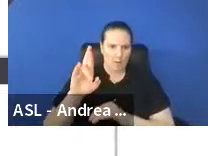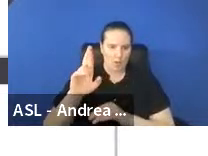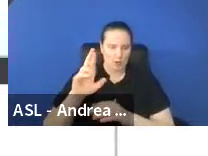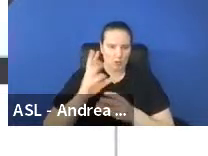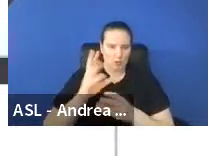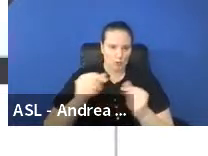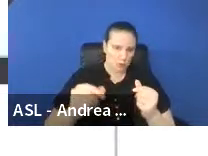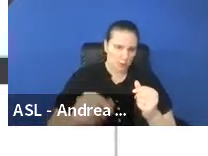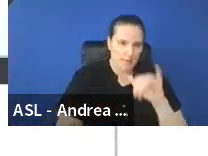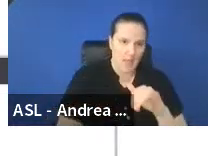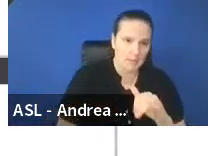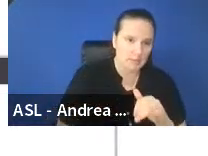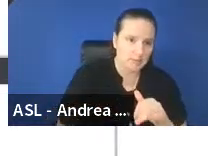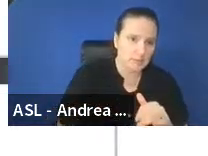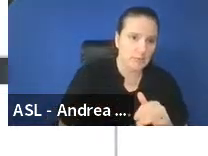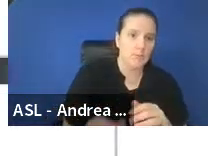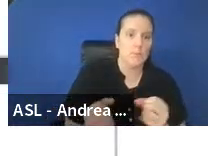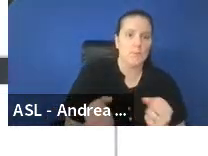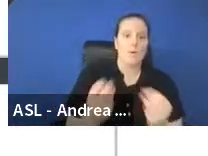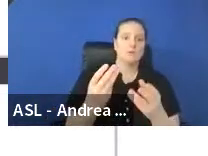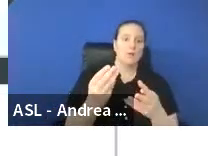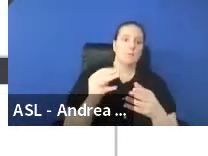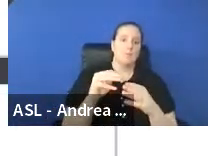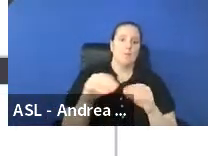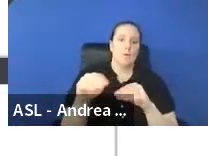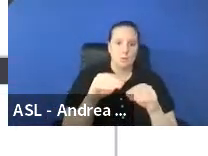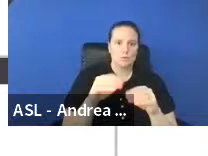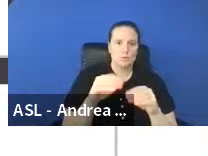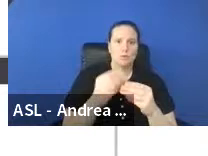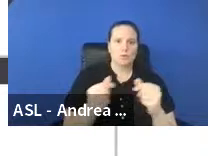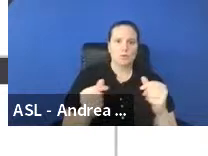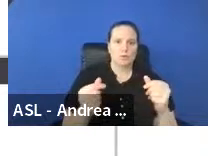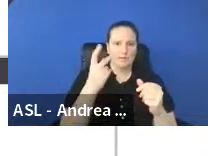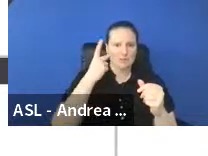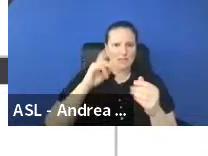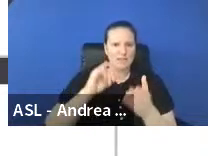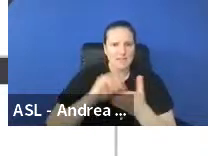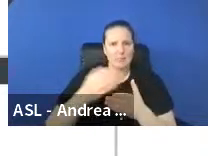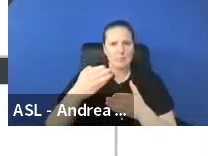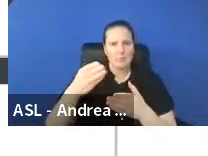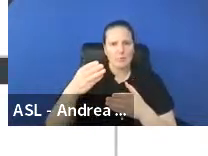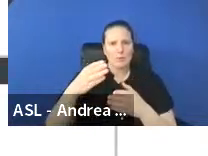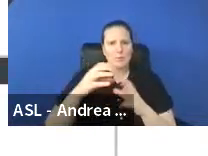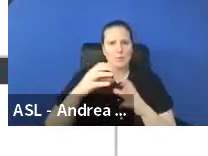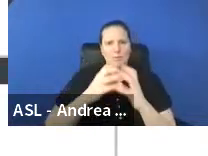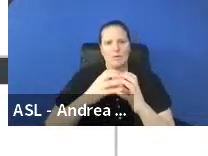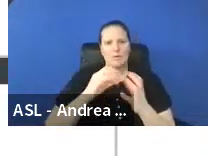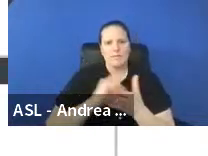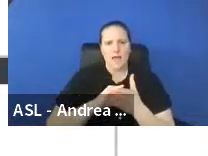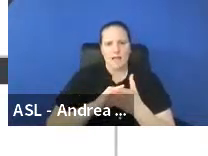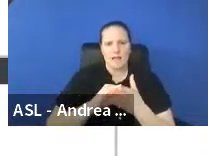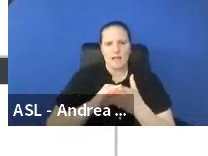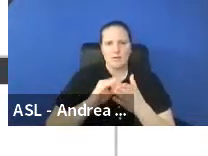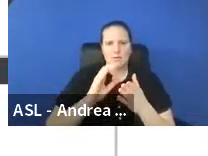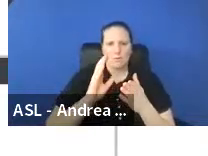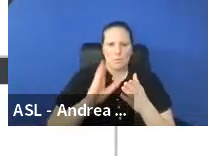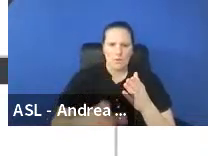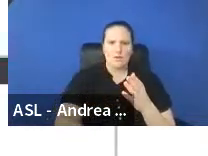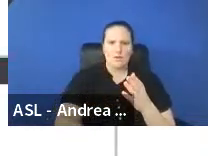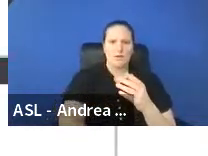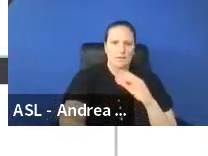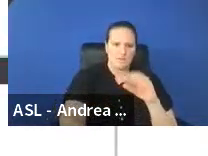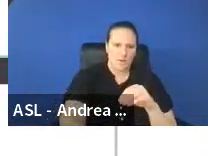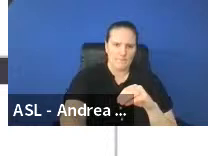It's a multimodal solution. And if you look at all of these blue bubbles, the little blue bubbles, that's really what's going to be going into this